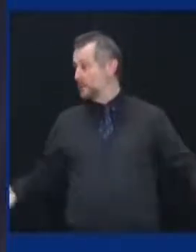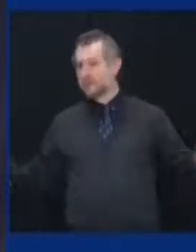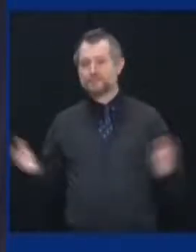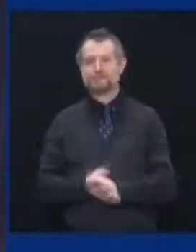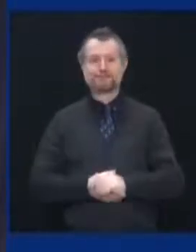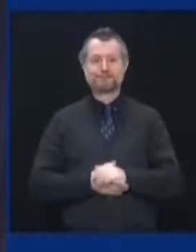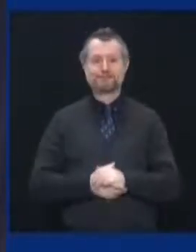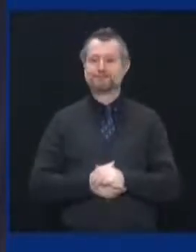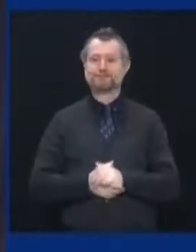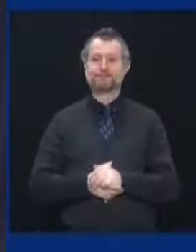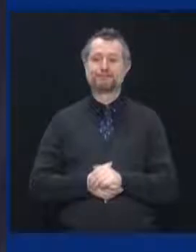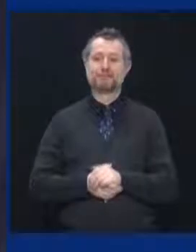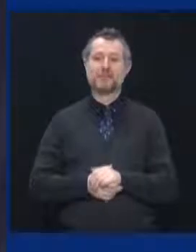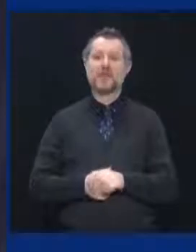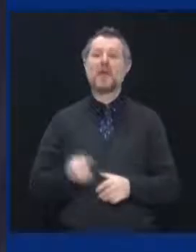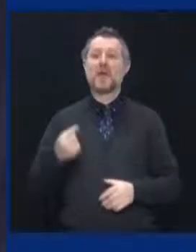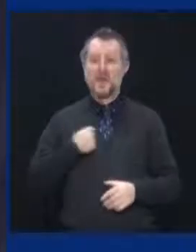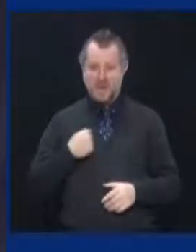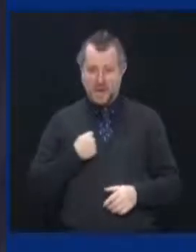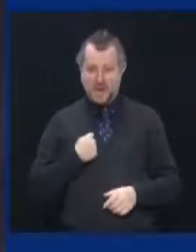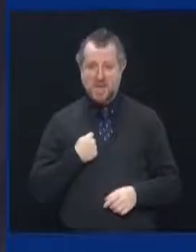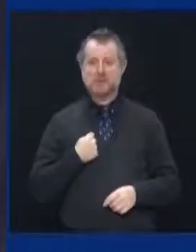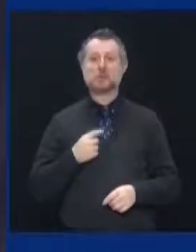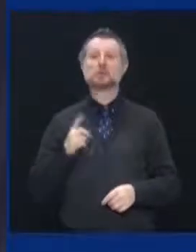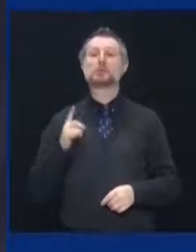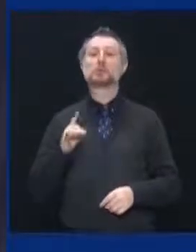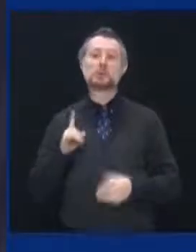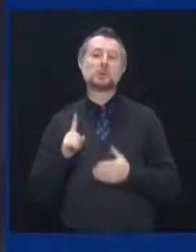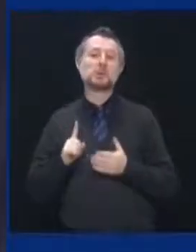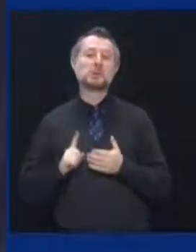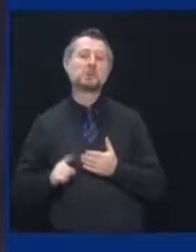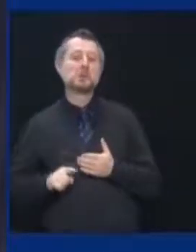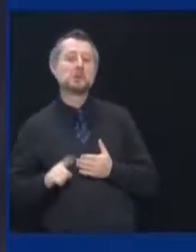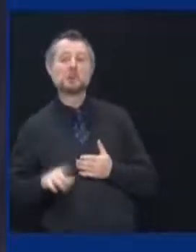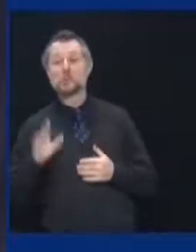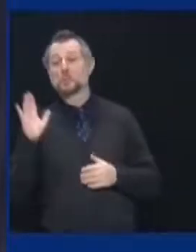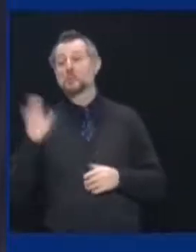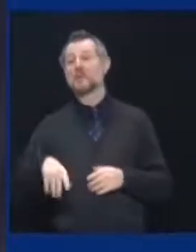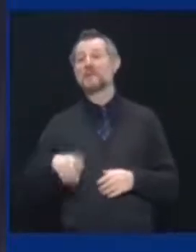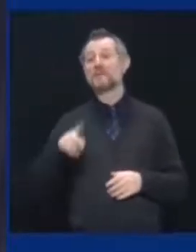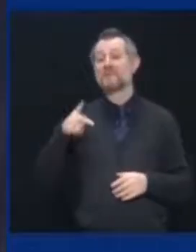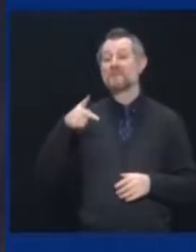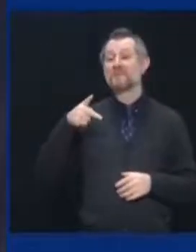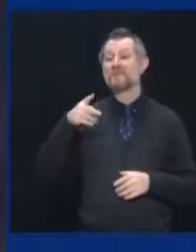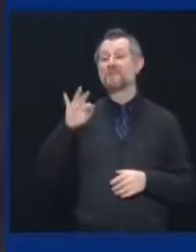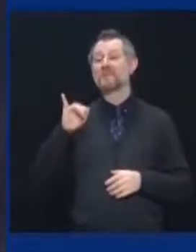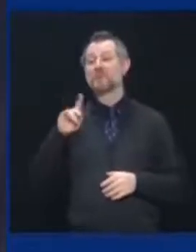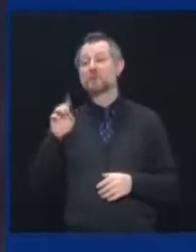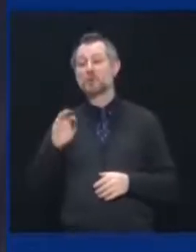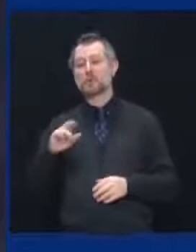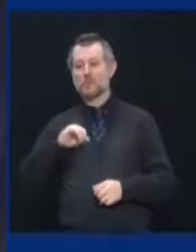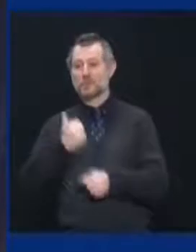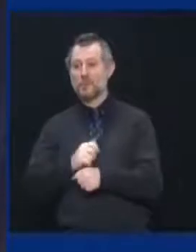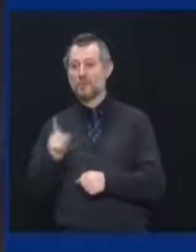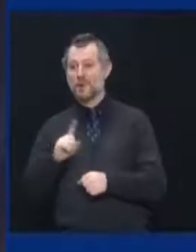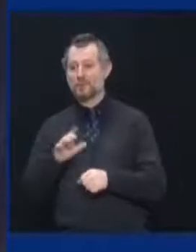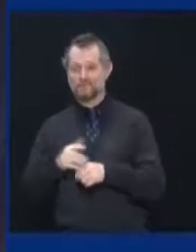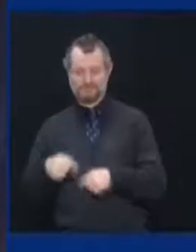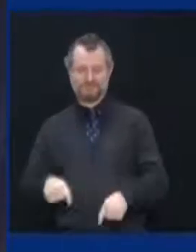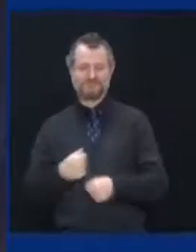I have queried the same. You know, Pfizer is a New York company, but the answer is